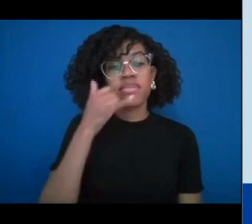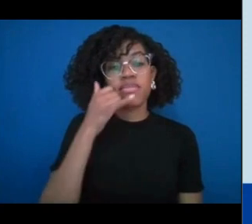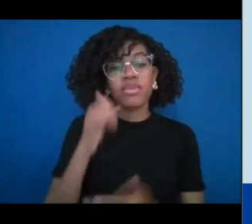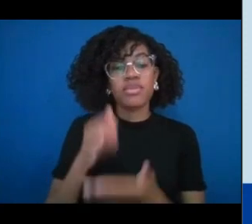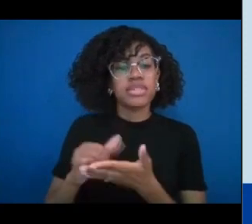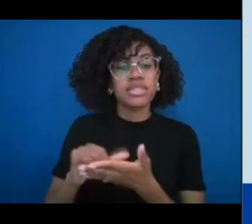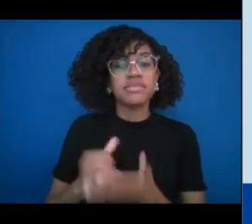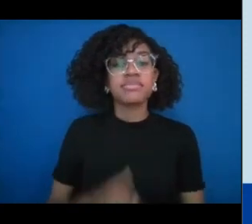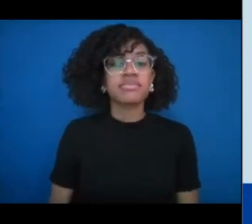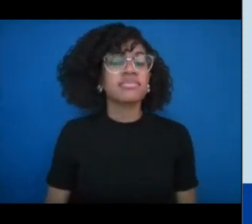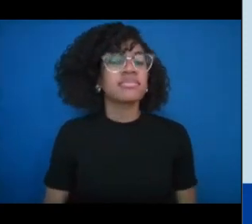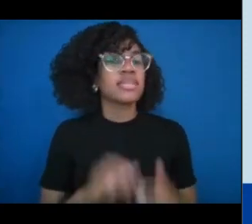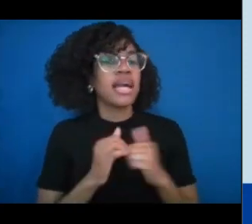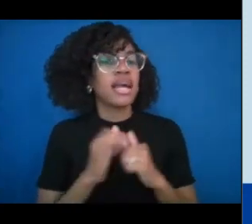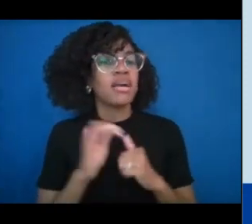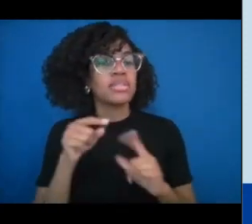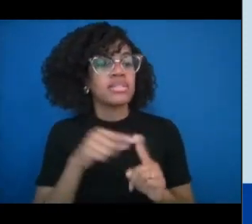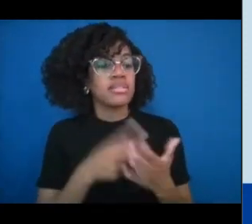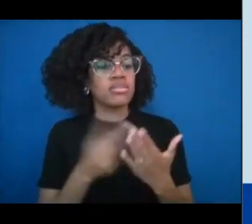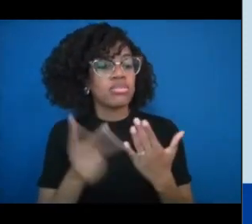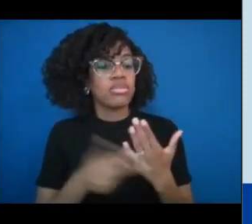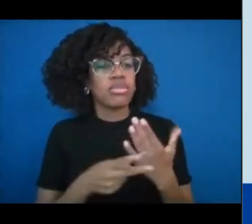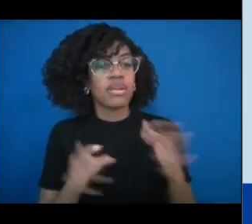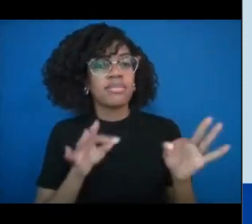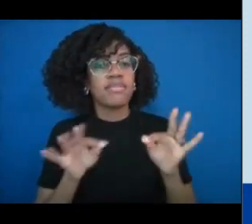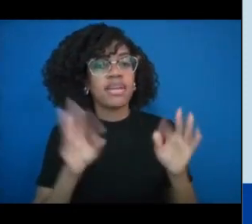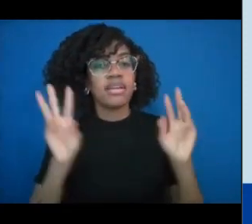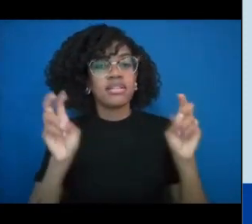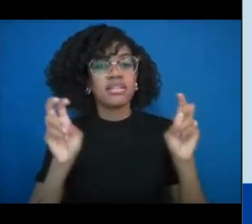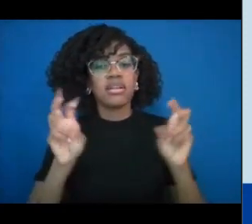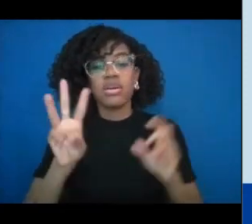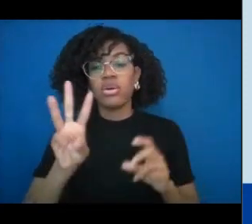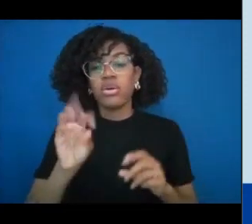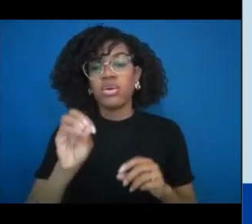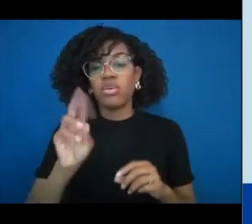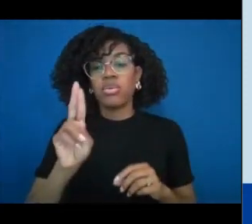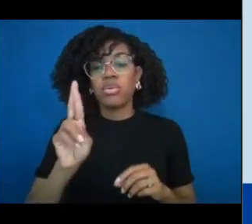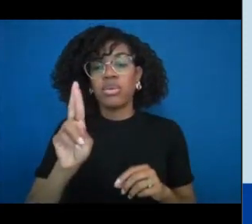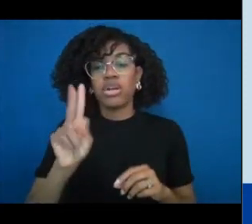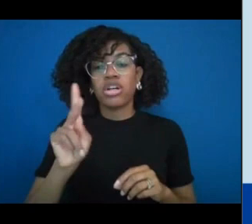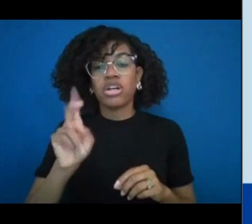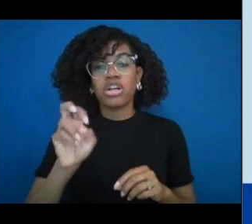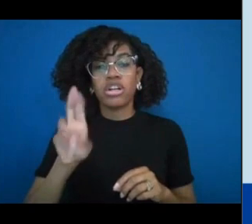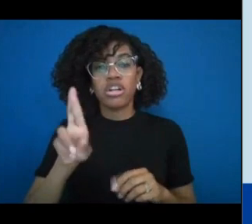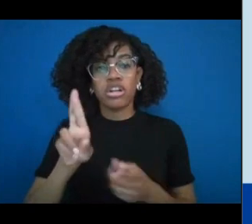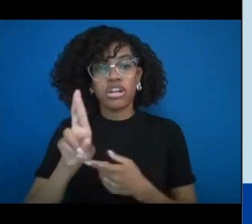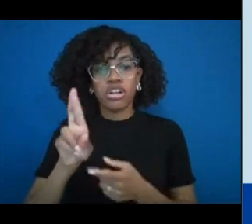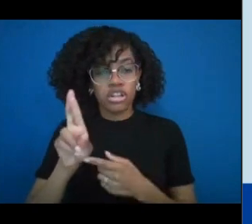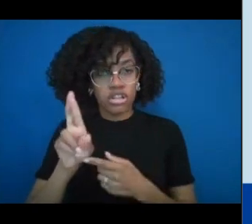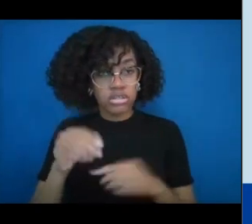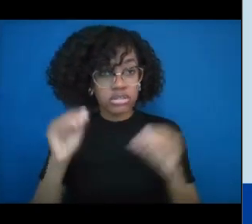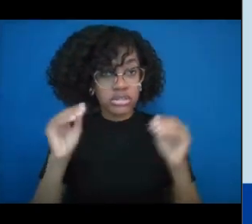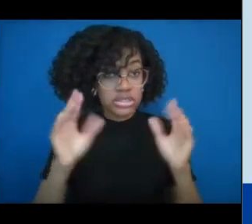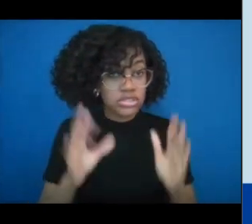How is this program defining worker? Could workers be teachers and/or next generation